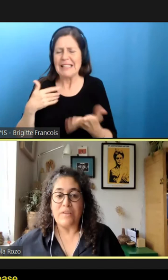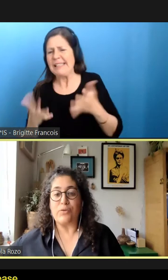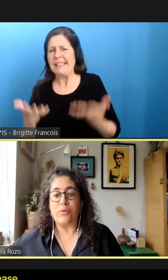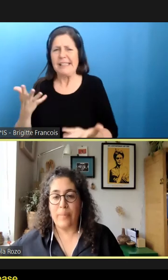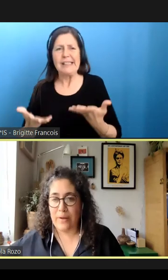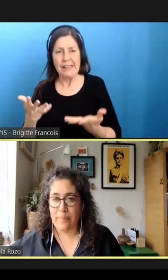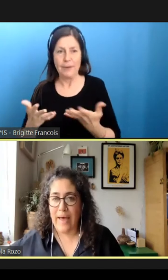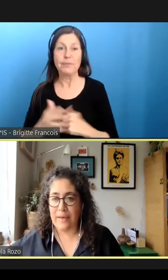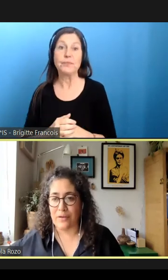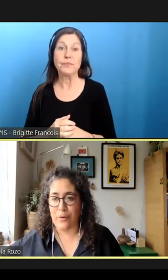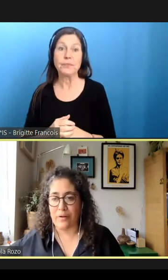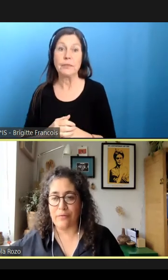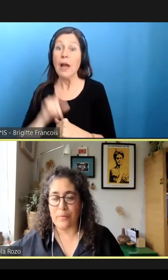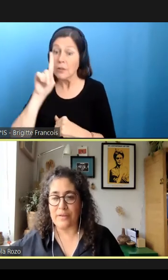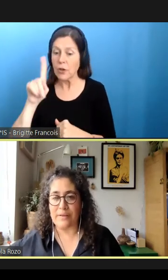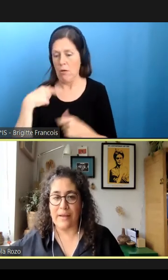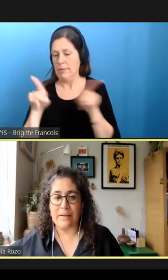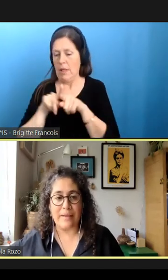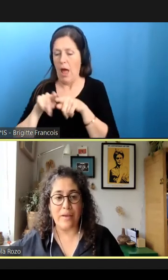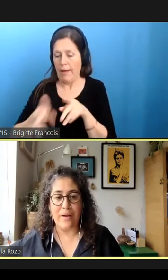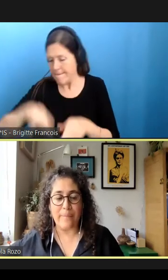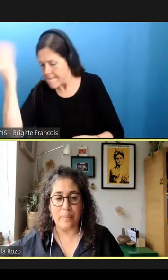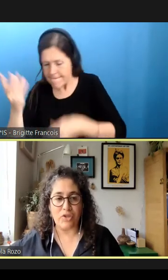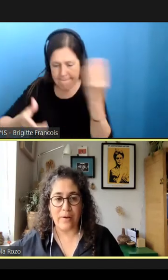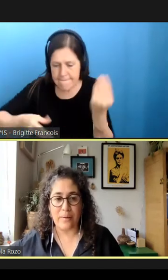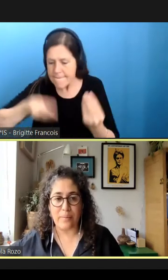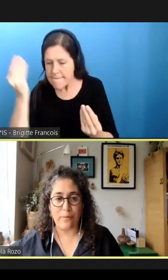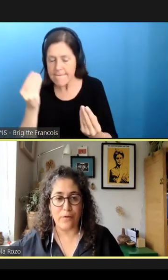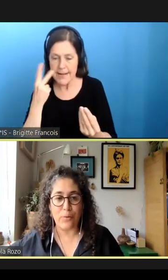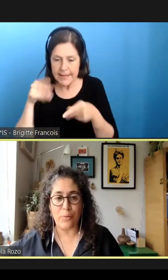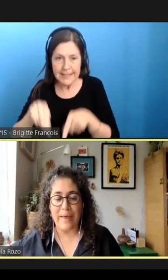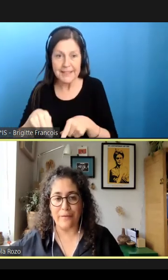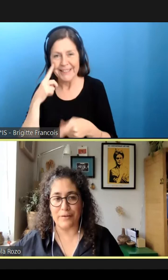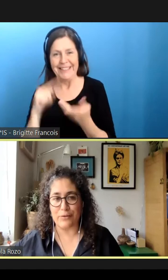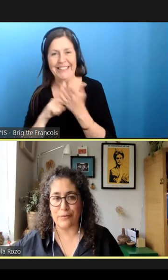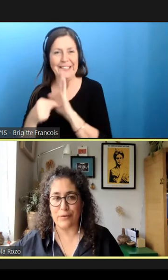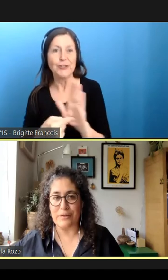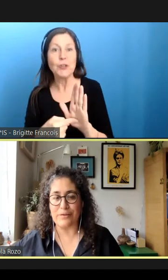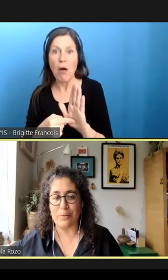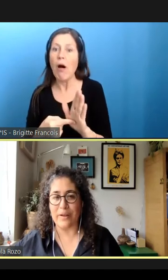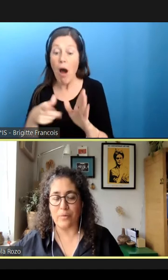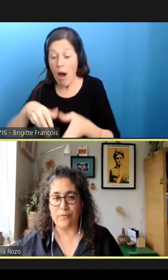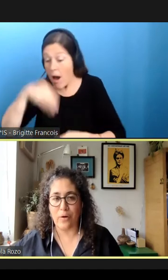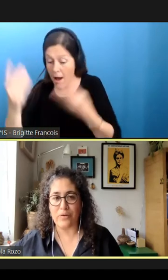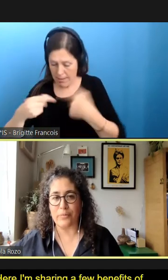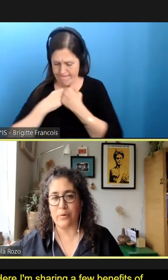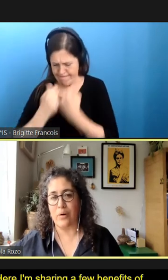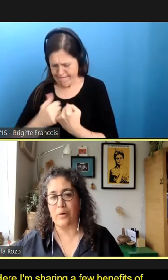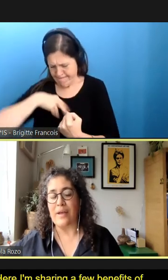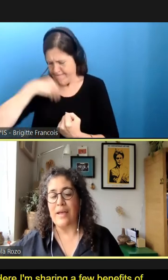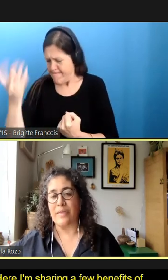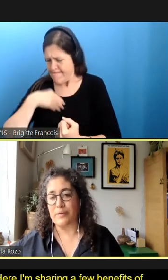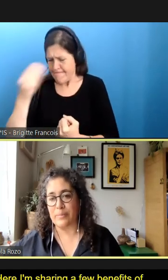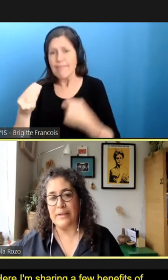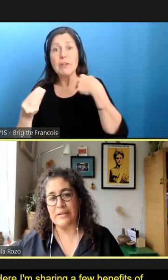So what's good about unpacking or unfolding then? Here I'm sharing a few benefits of doing so, but I will focus more